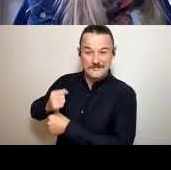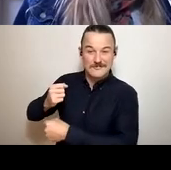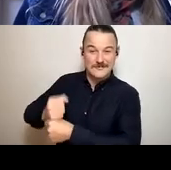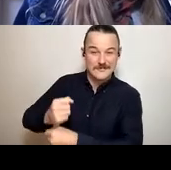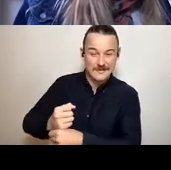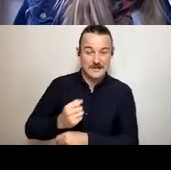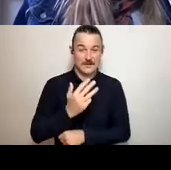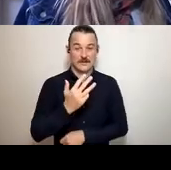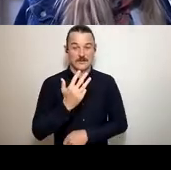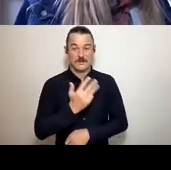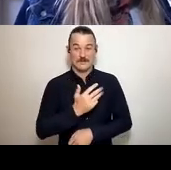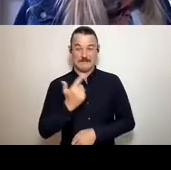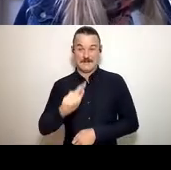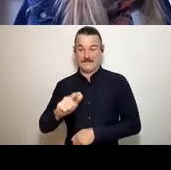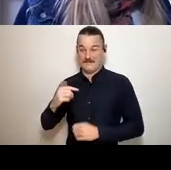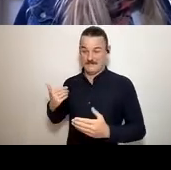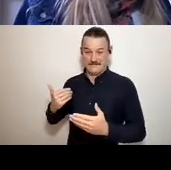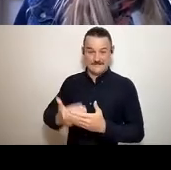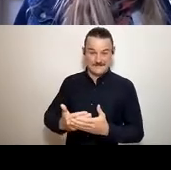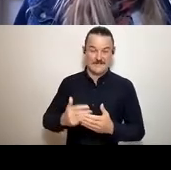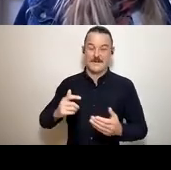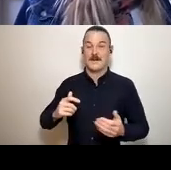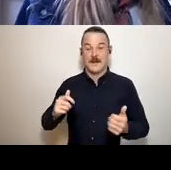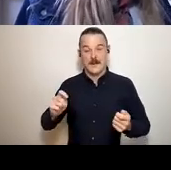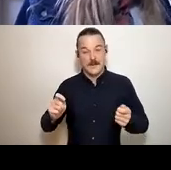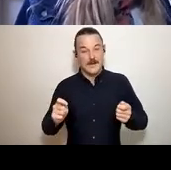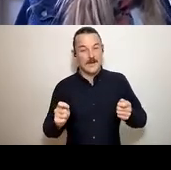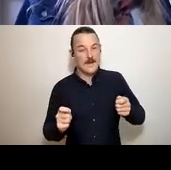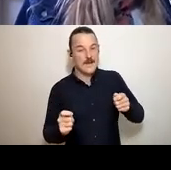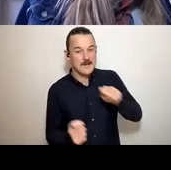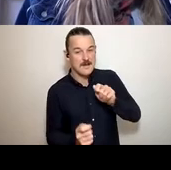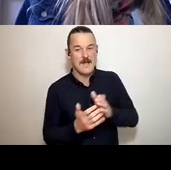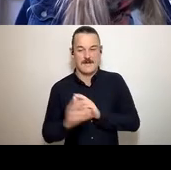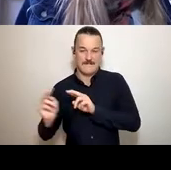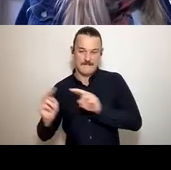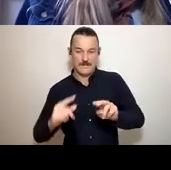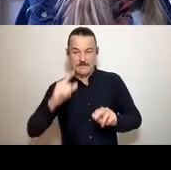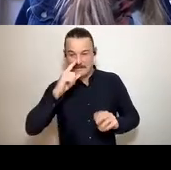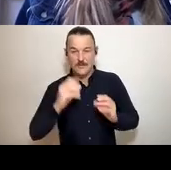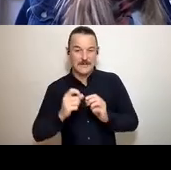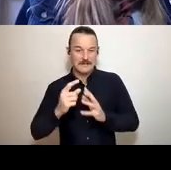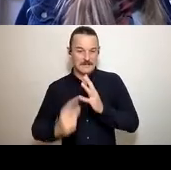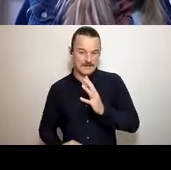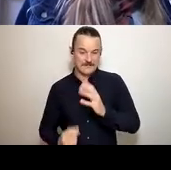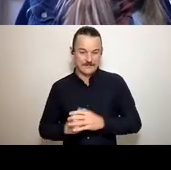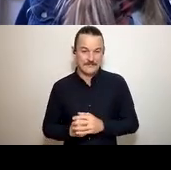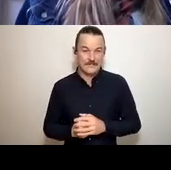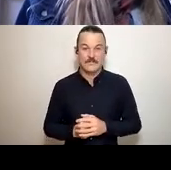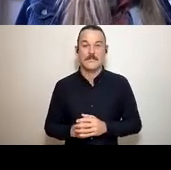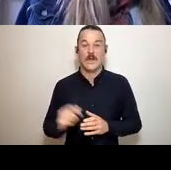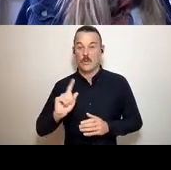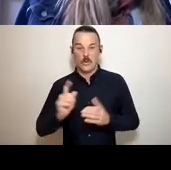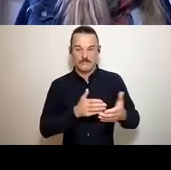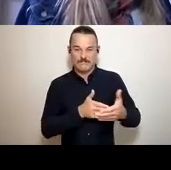views people with a disability, what has caused this exclusion, think of mechanisms to create and implement social change to fix things,